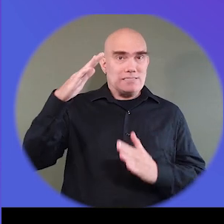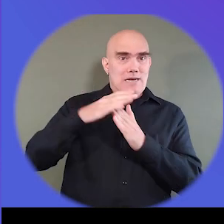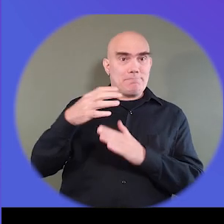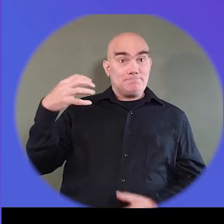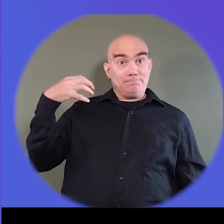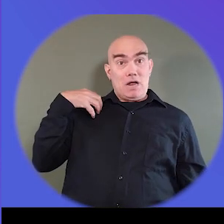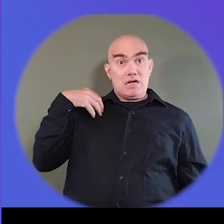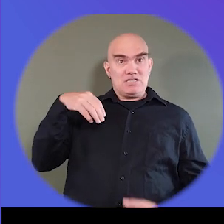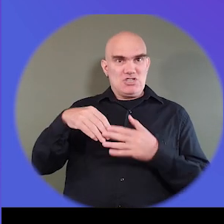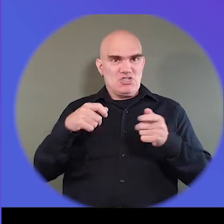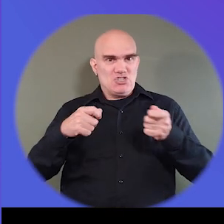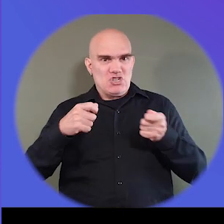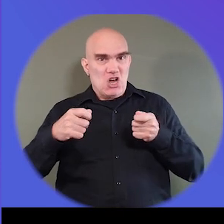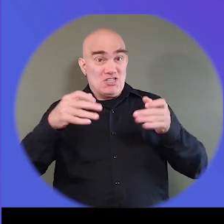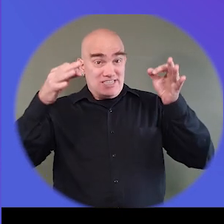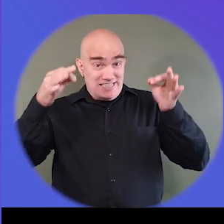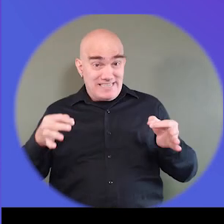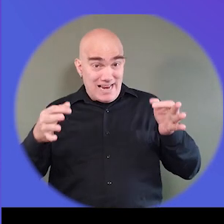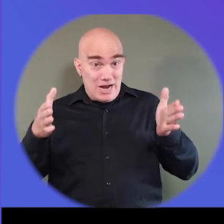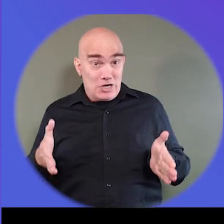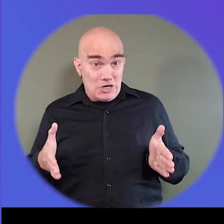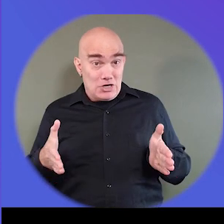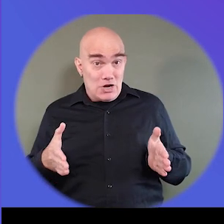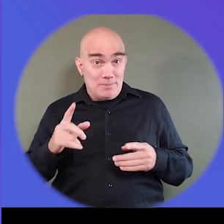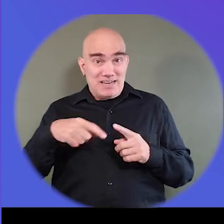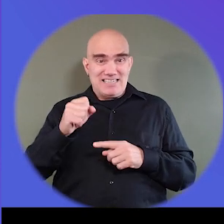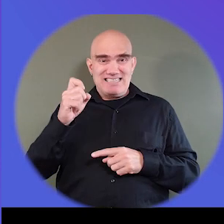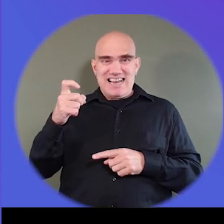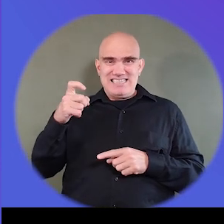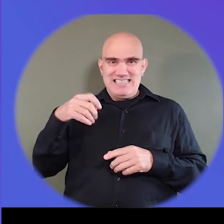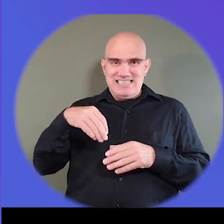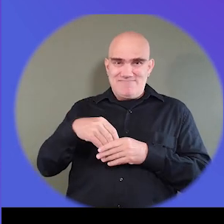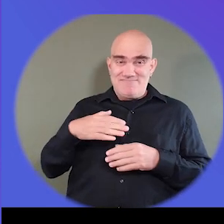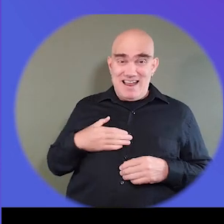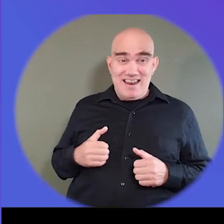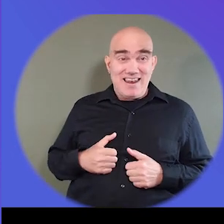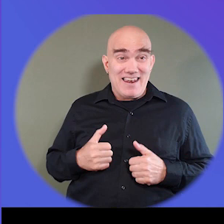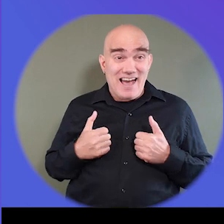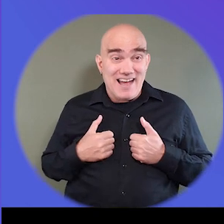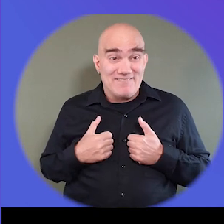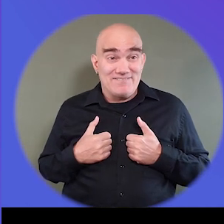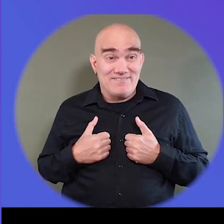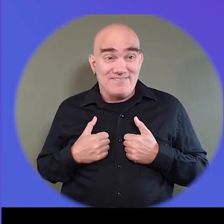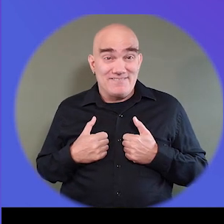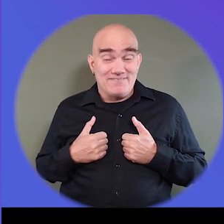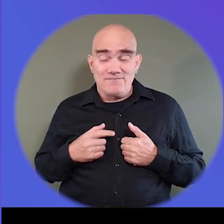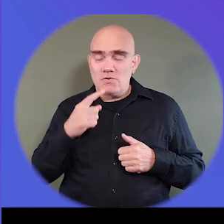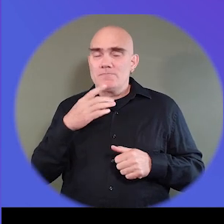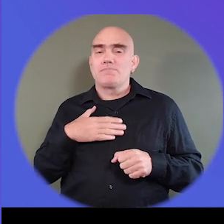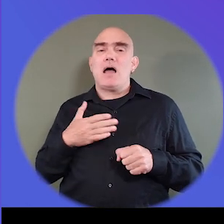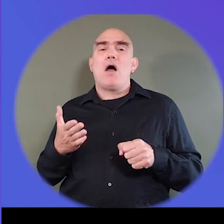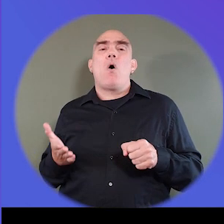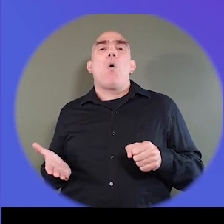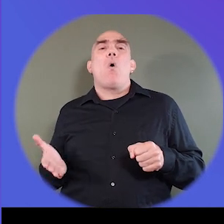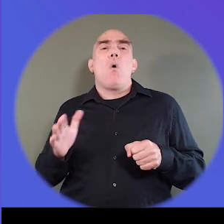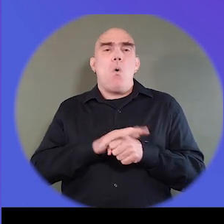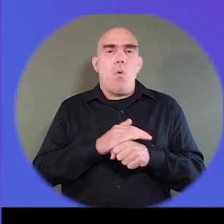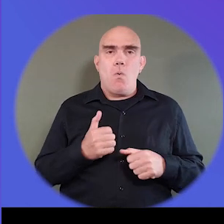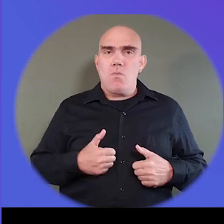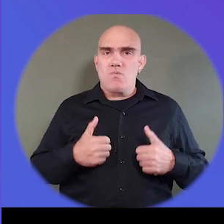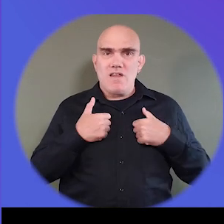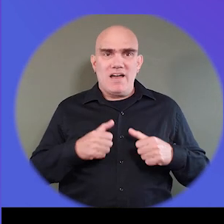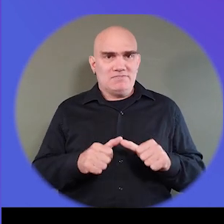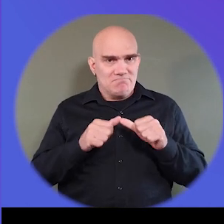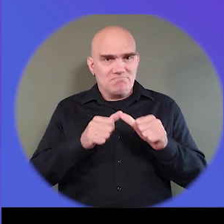and only top boss, in charge decider about sex in my life for my